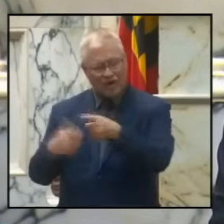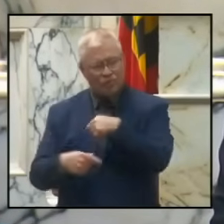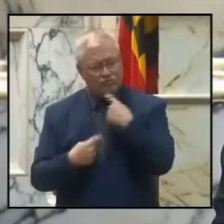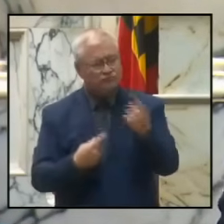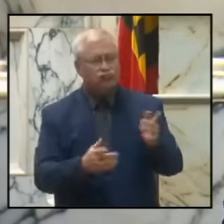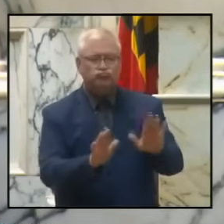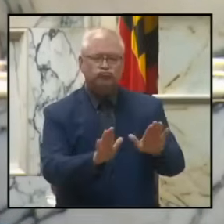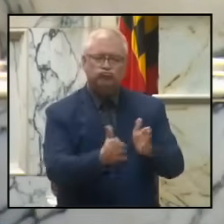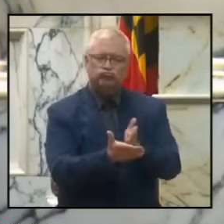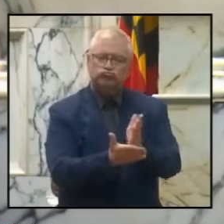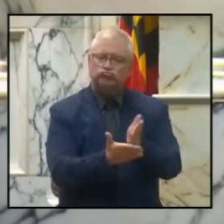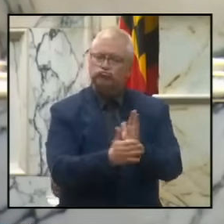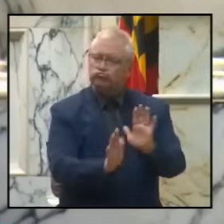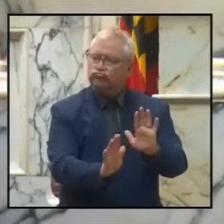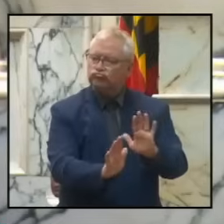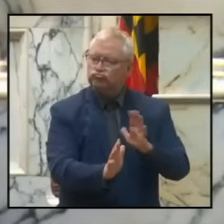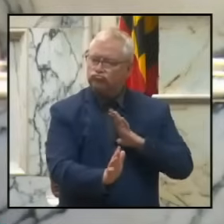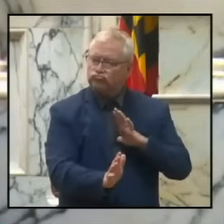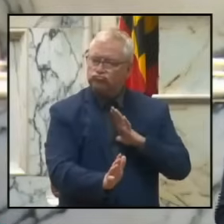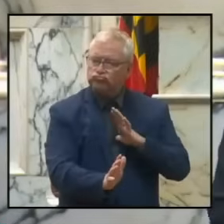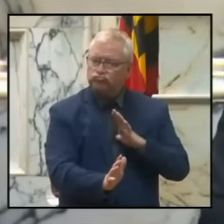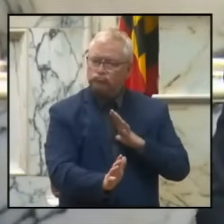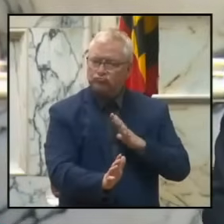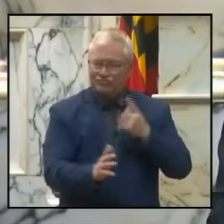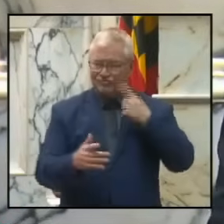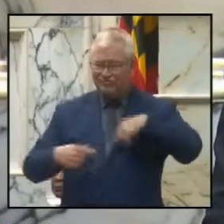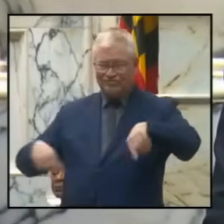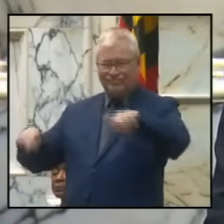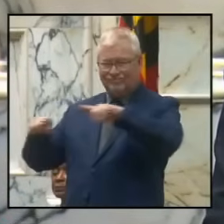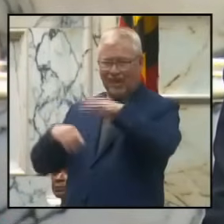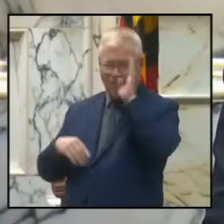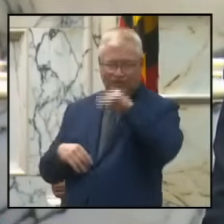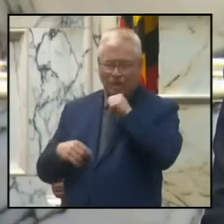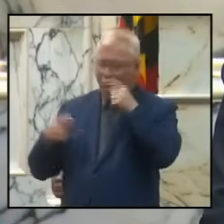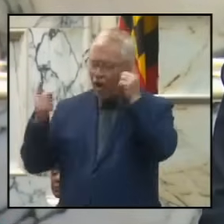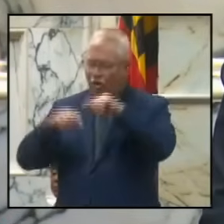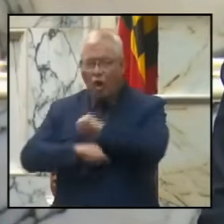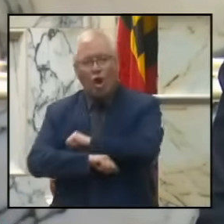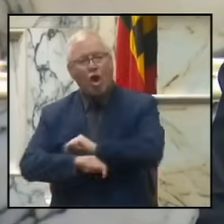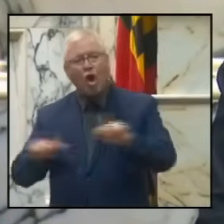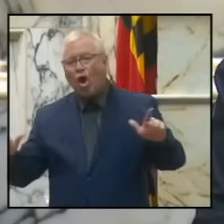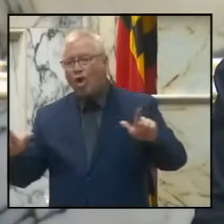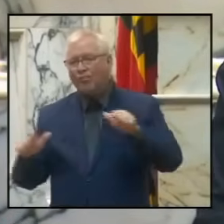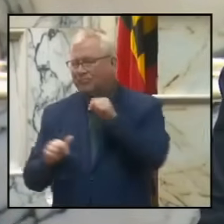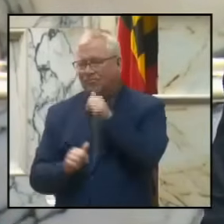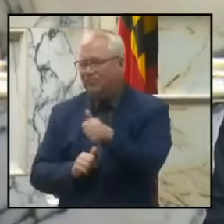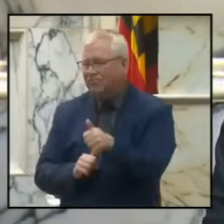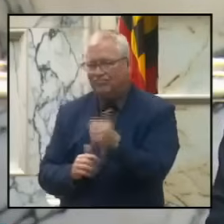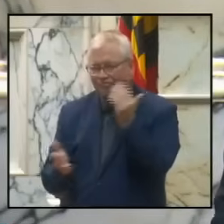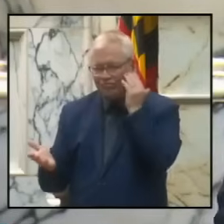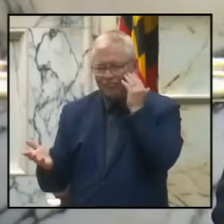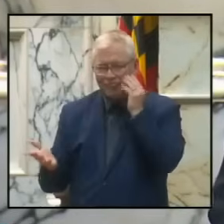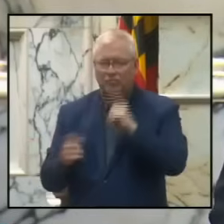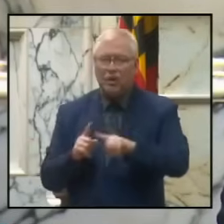And I know we are not going to agree on everything, but I want us to agree on this.